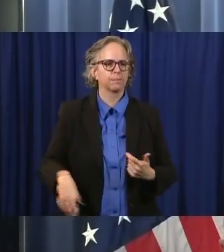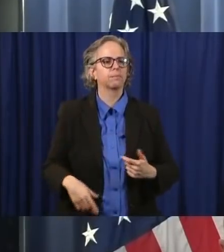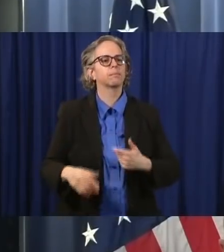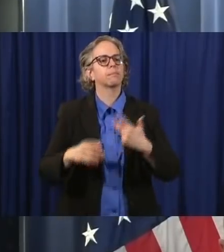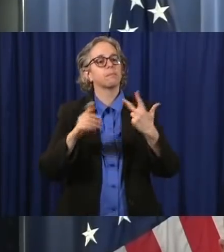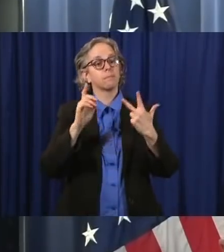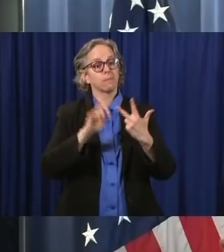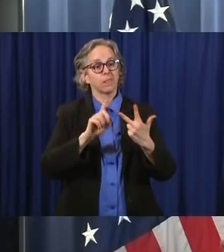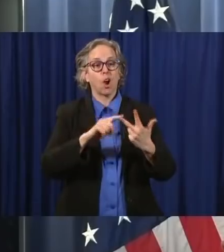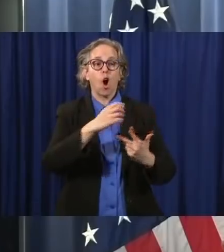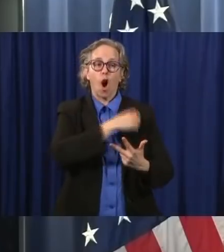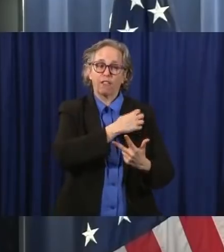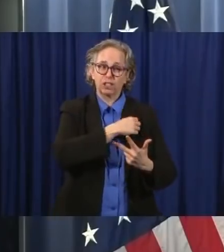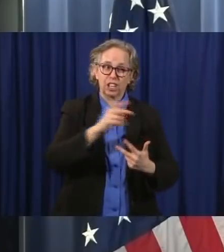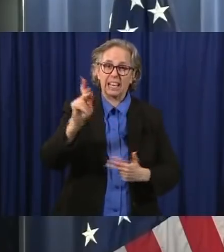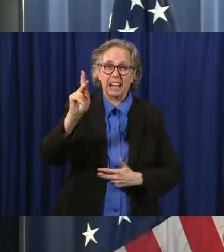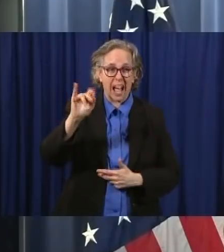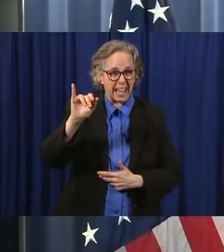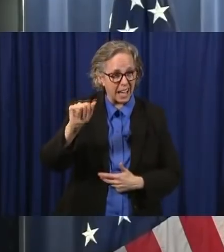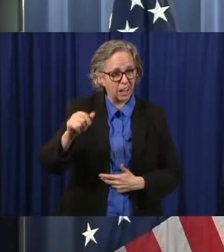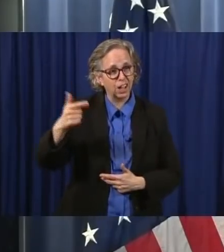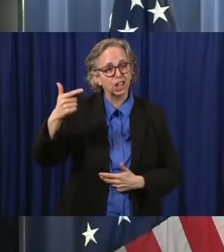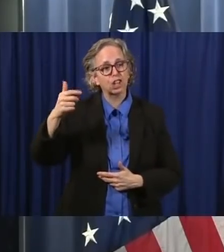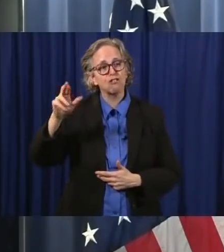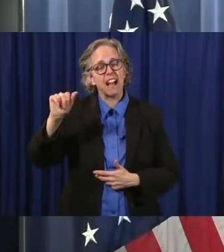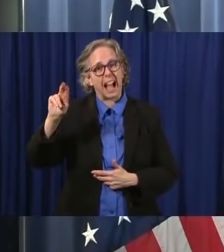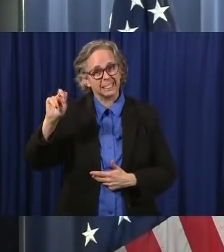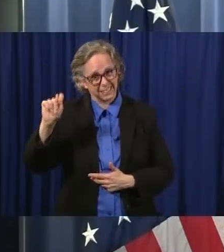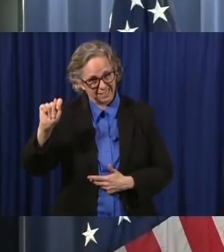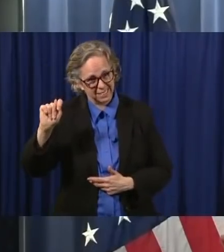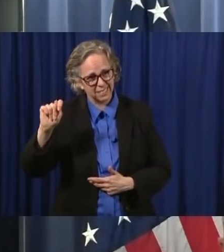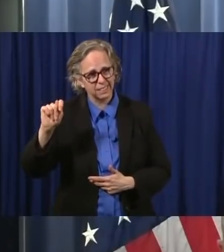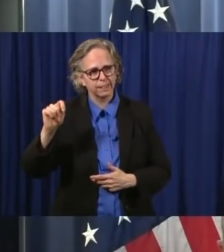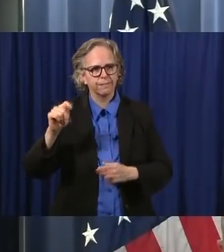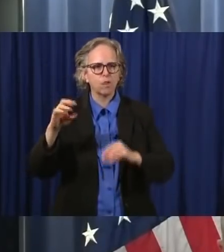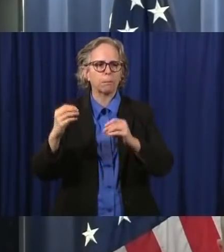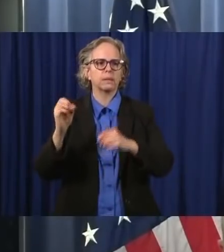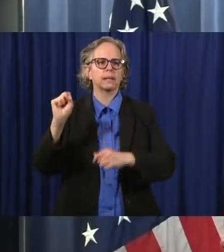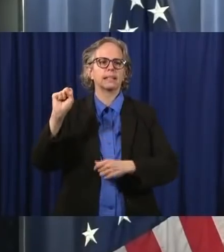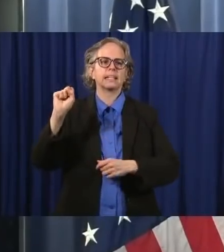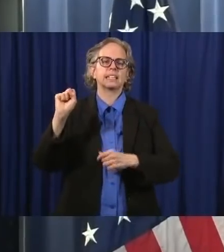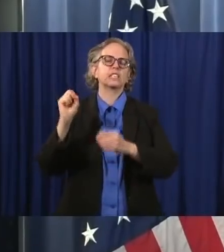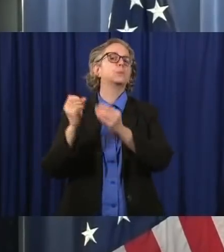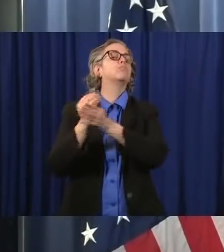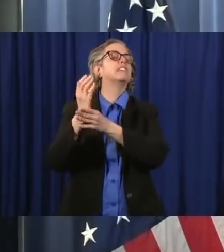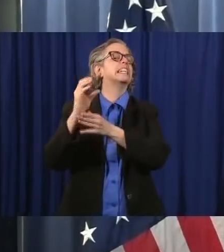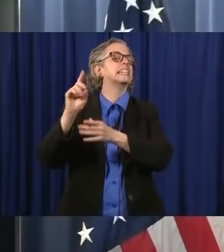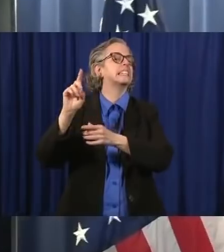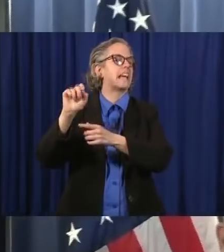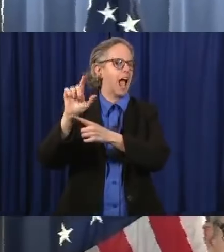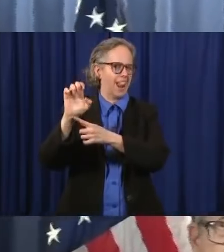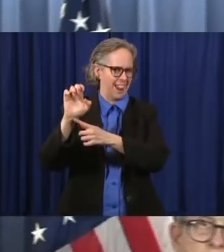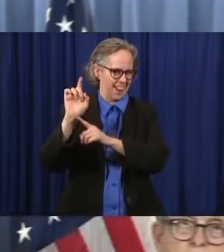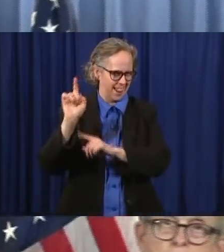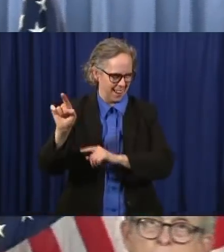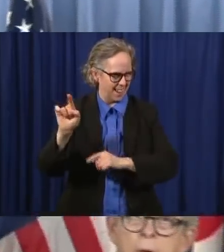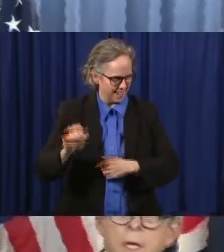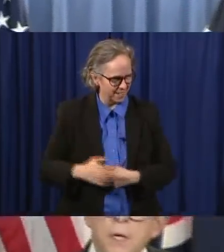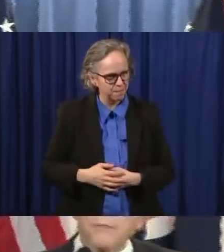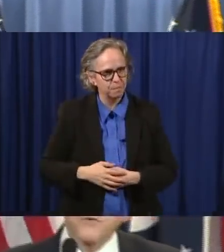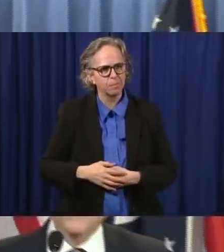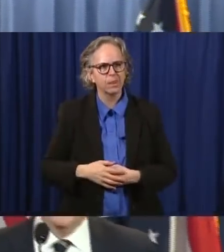Kaya Grant of the Springdale Police Department. And so let's pause for a moment of silence for these